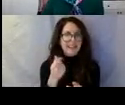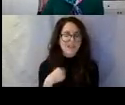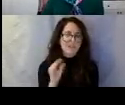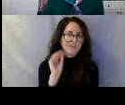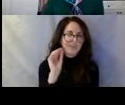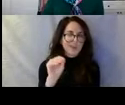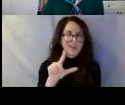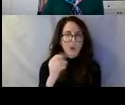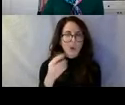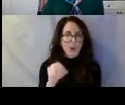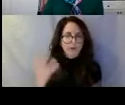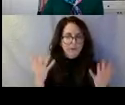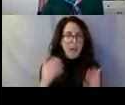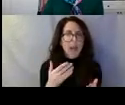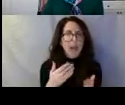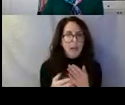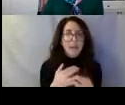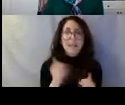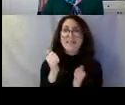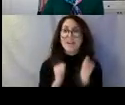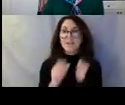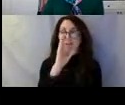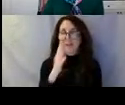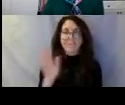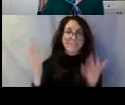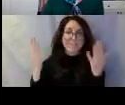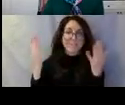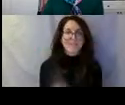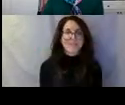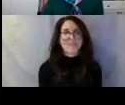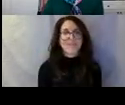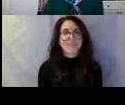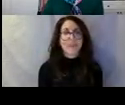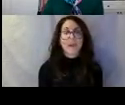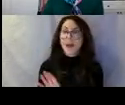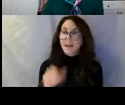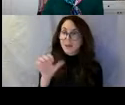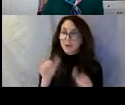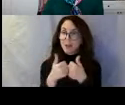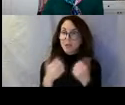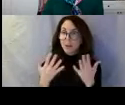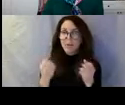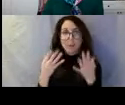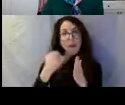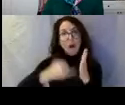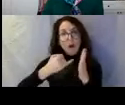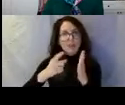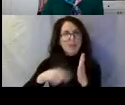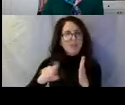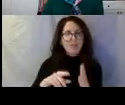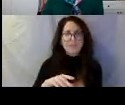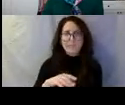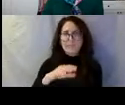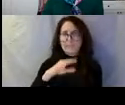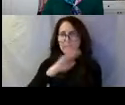everybody else's logos on there, but shout out Theater Direct. And this is, you know, the other challenge that artists are really having right now is that